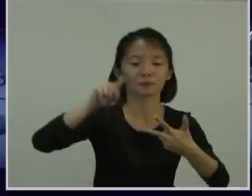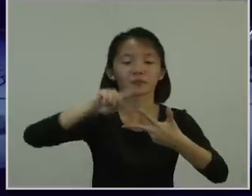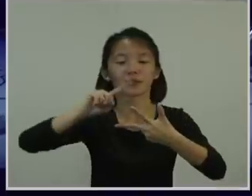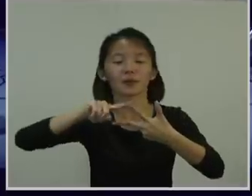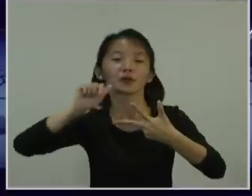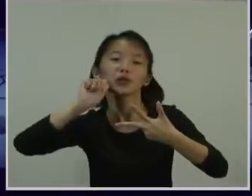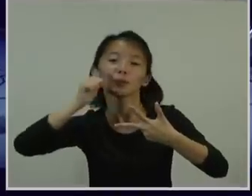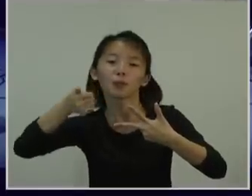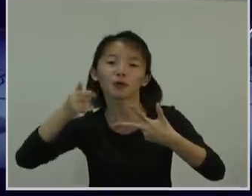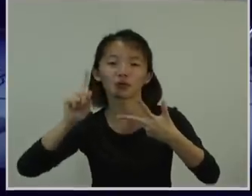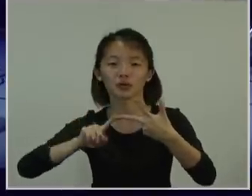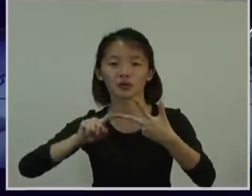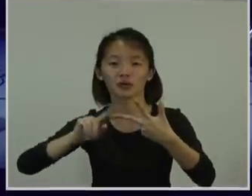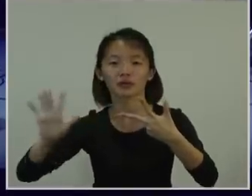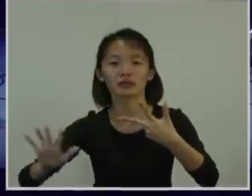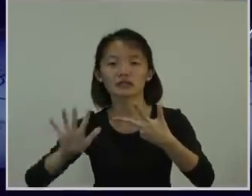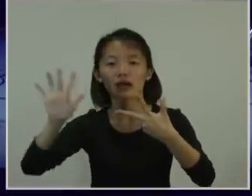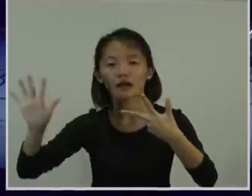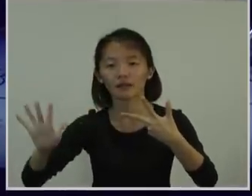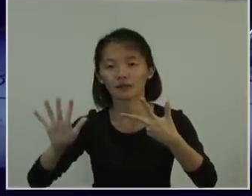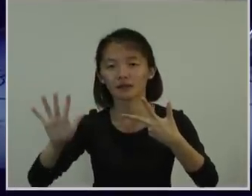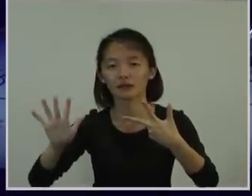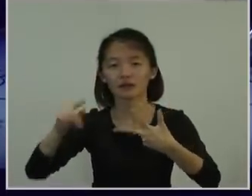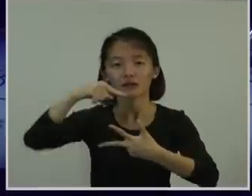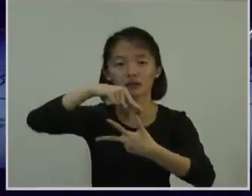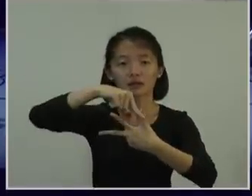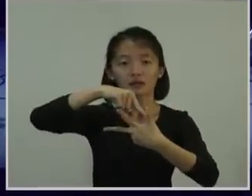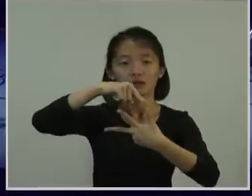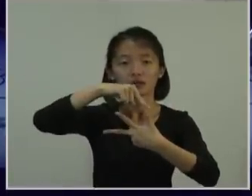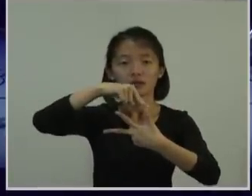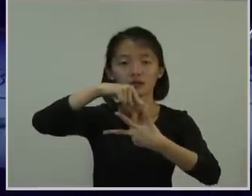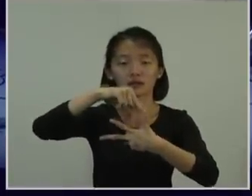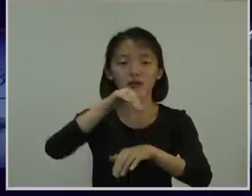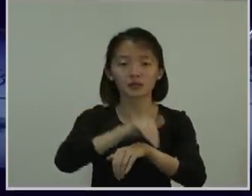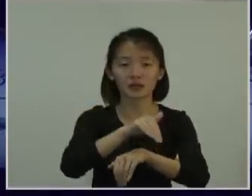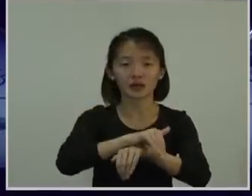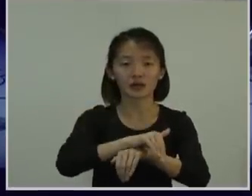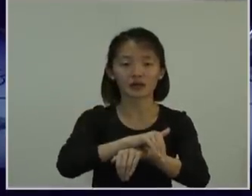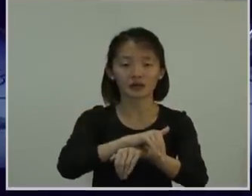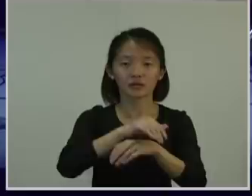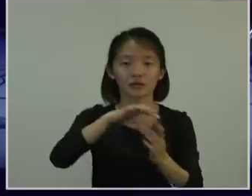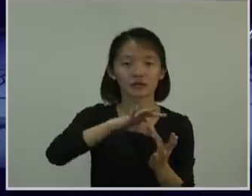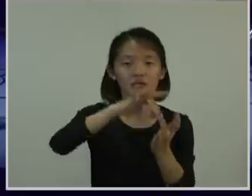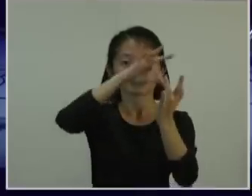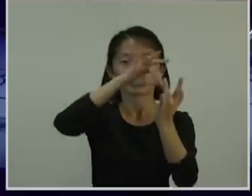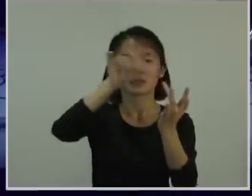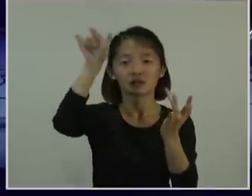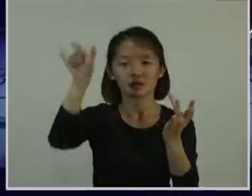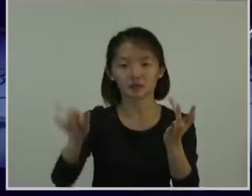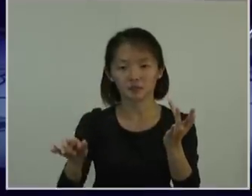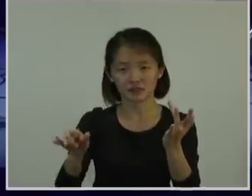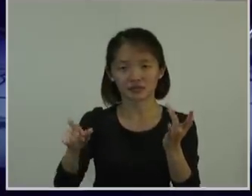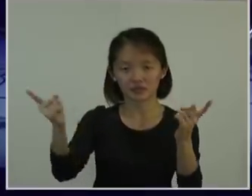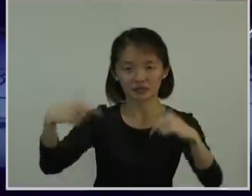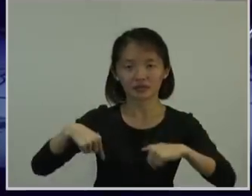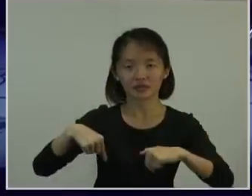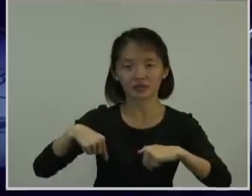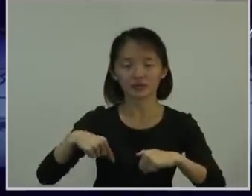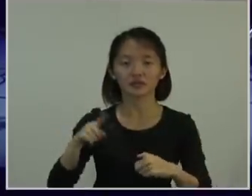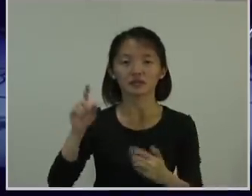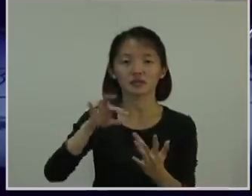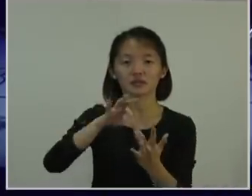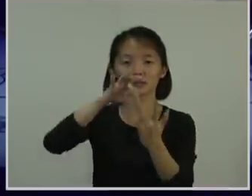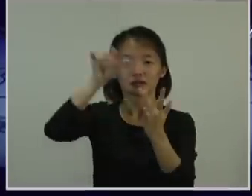Yes. And tonight, we have somebody special. Very special. Very special, because she is